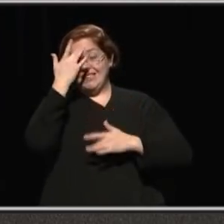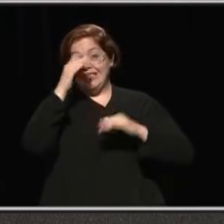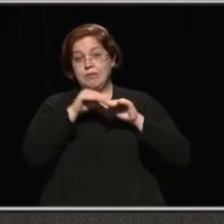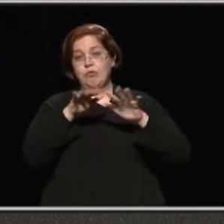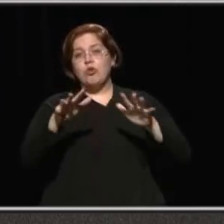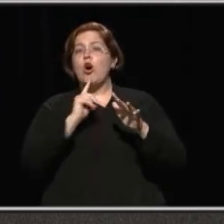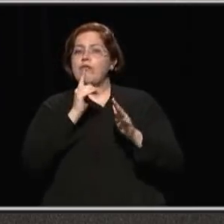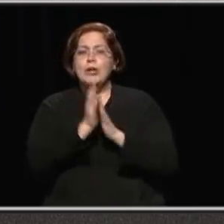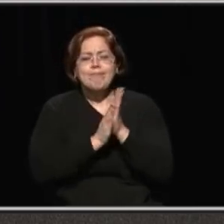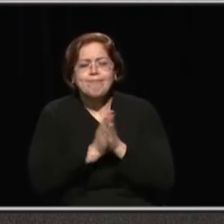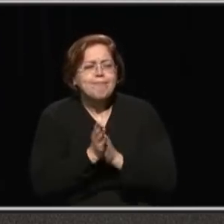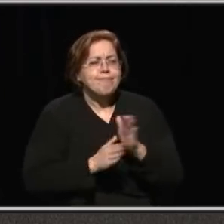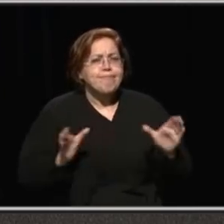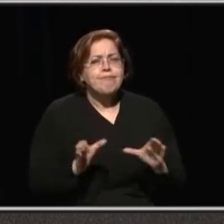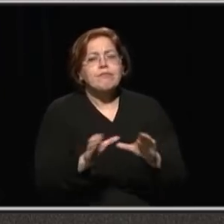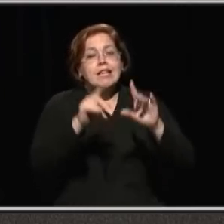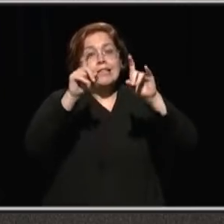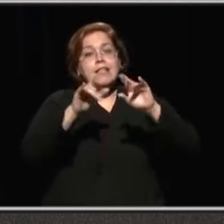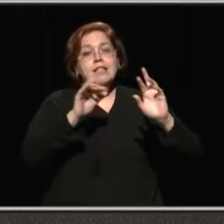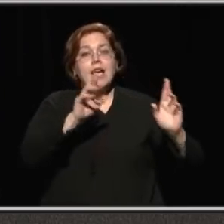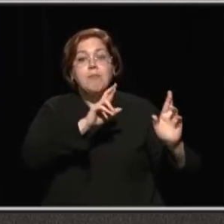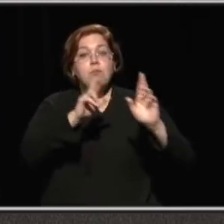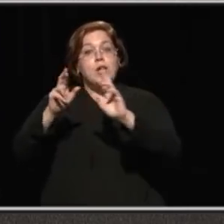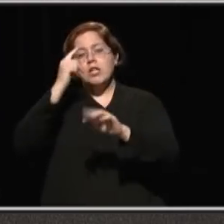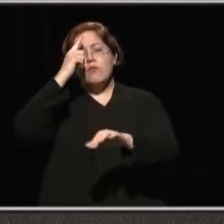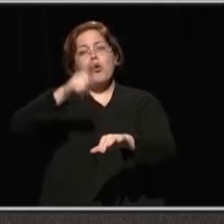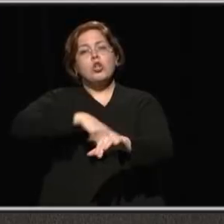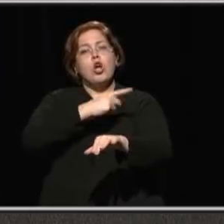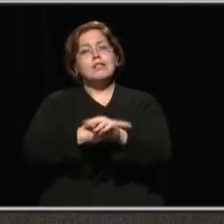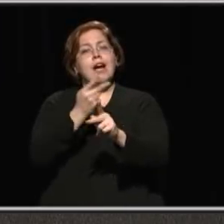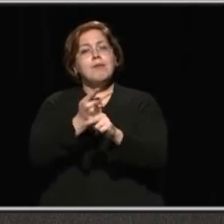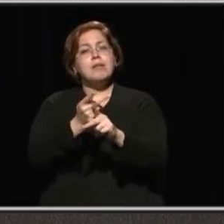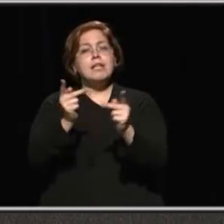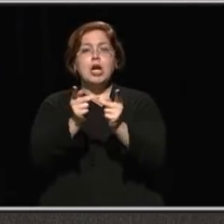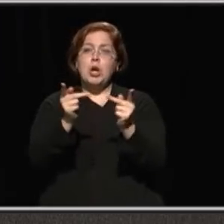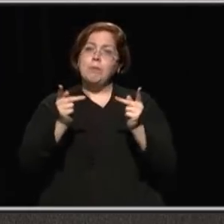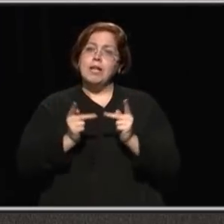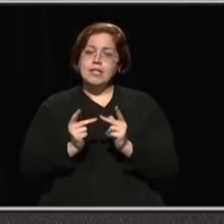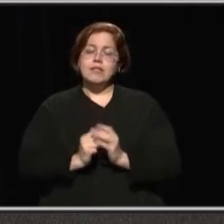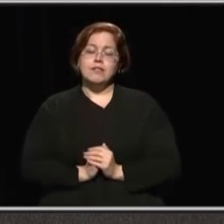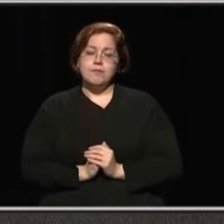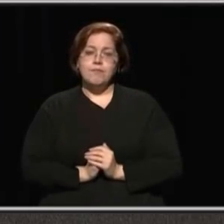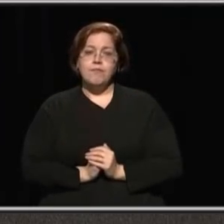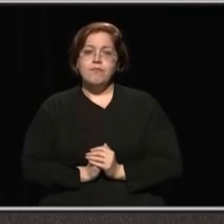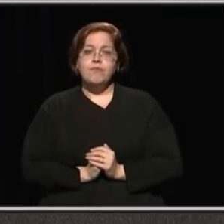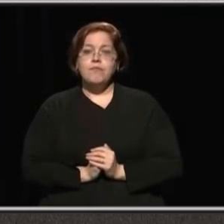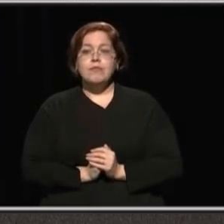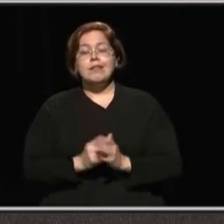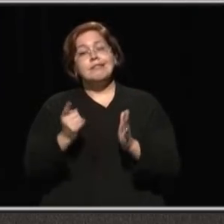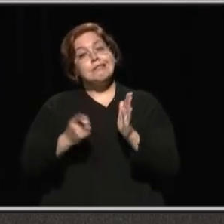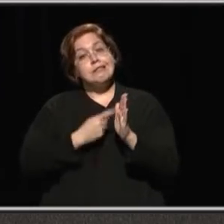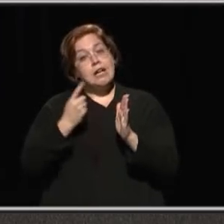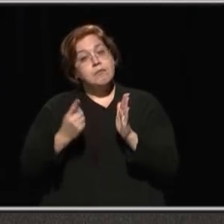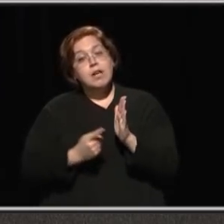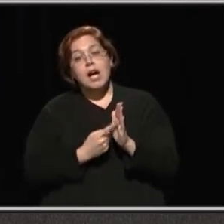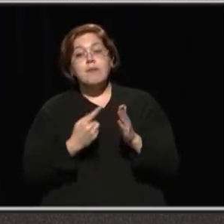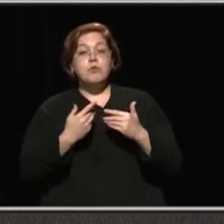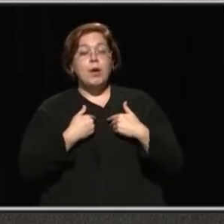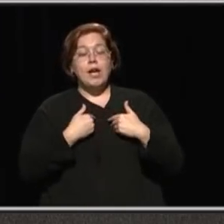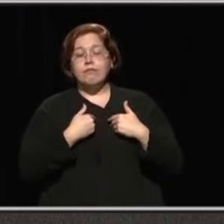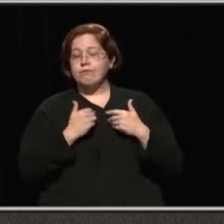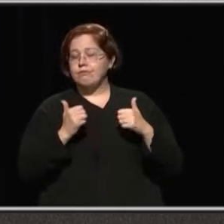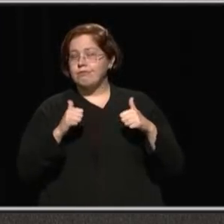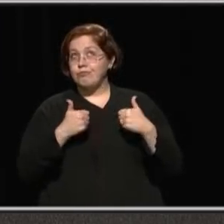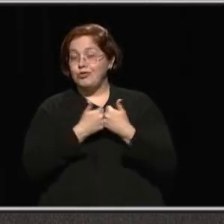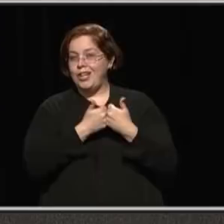very aggressive testing and preparations of our long-term care facilities and other congregate settings. And occasionally we do have challenges in